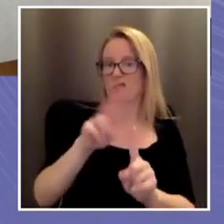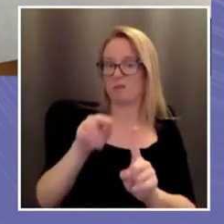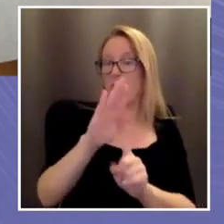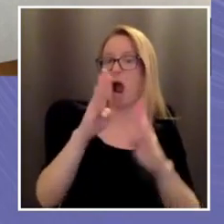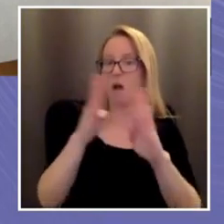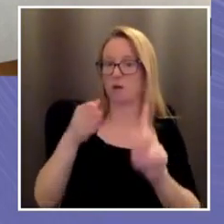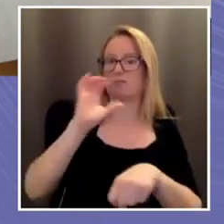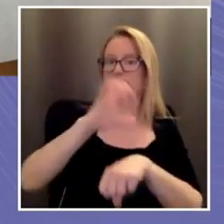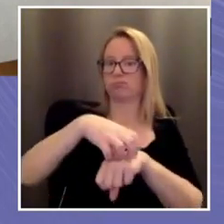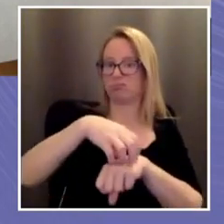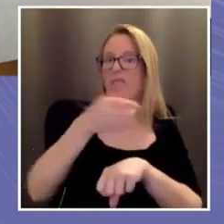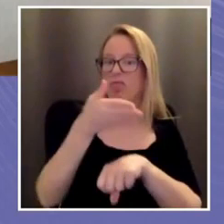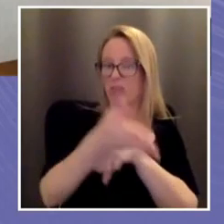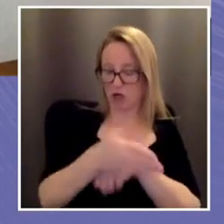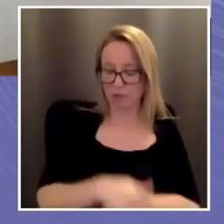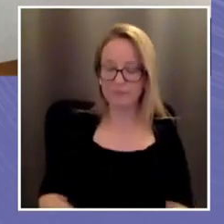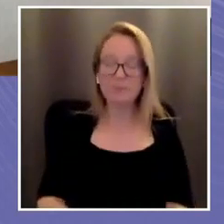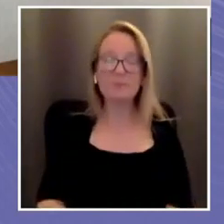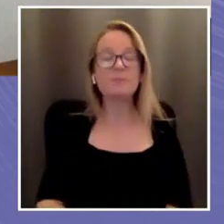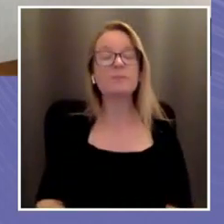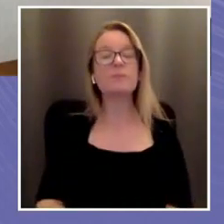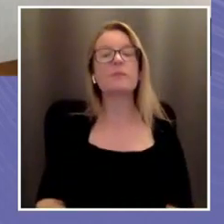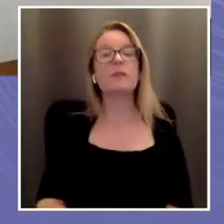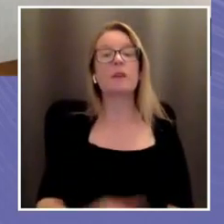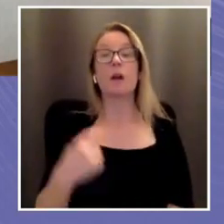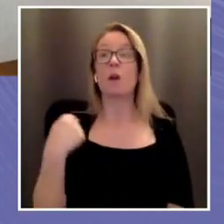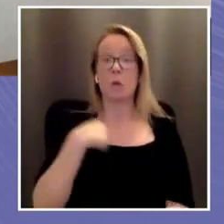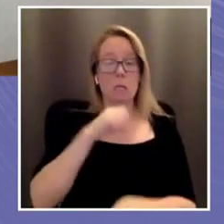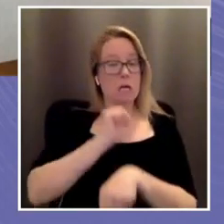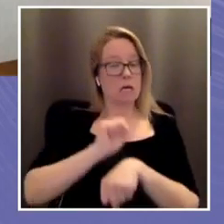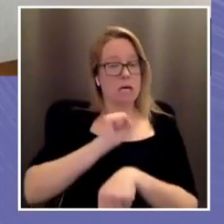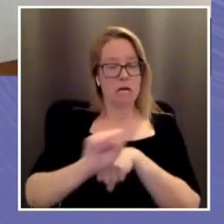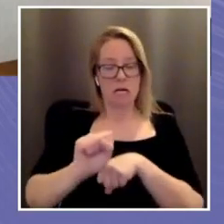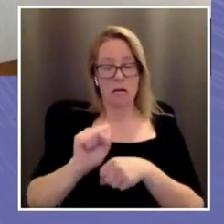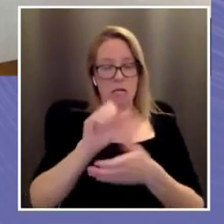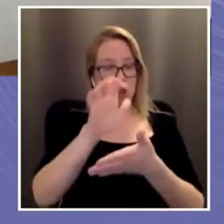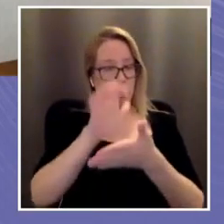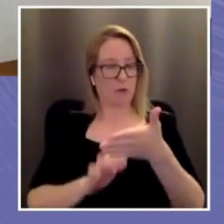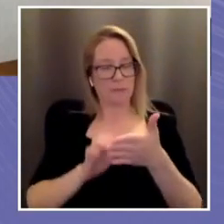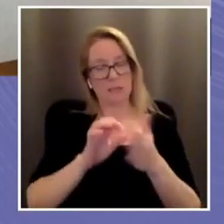was there. And as we were working through the script, I